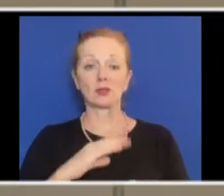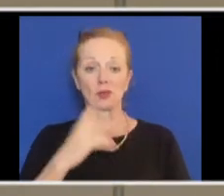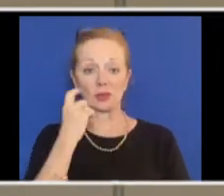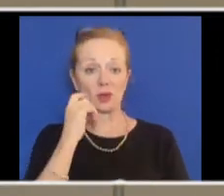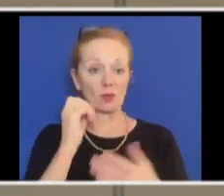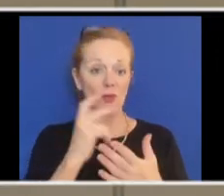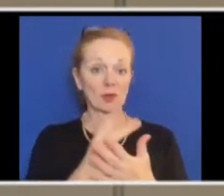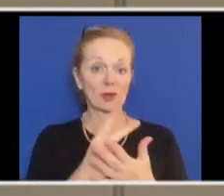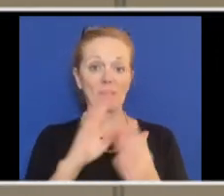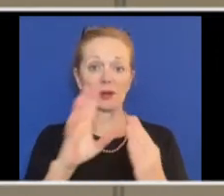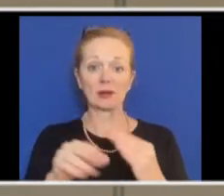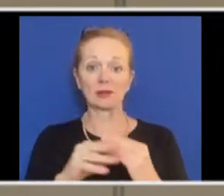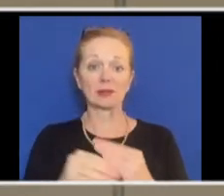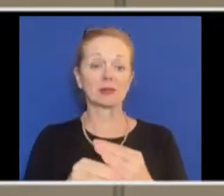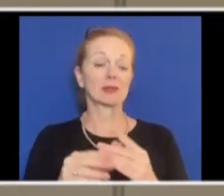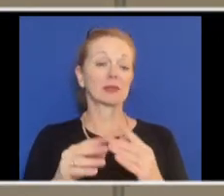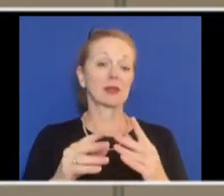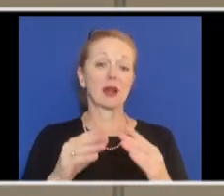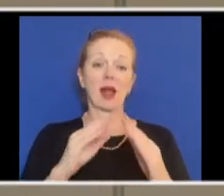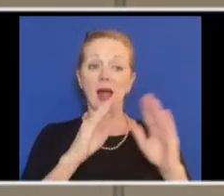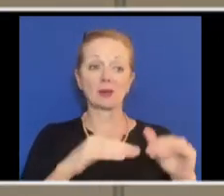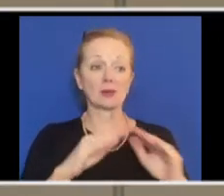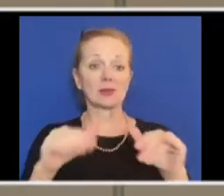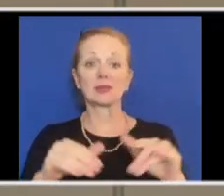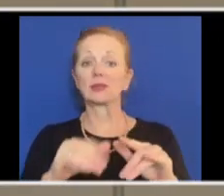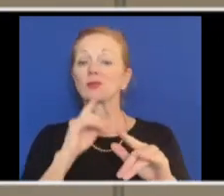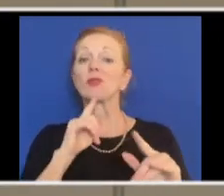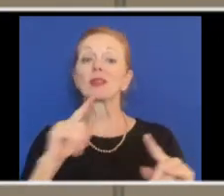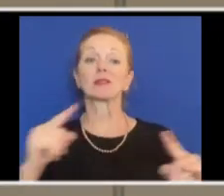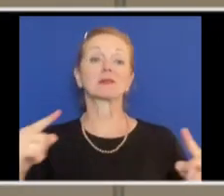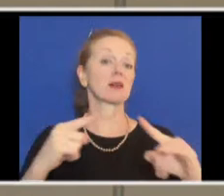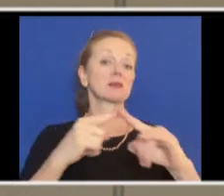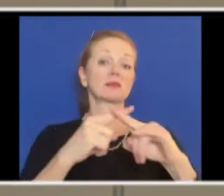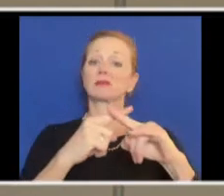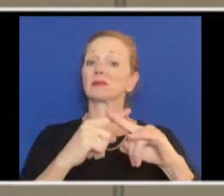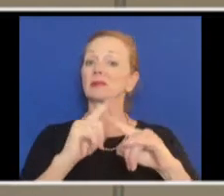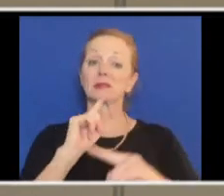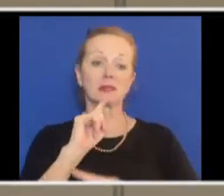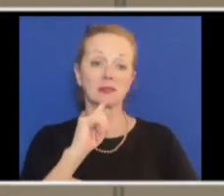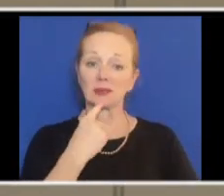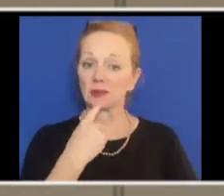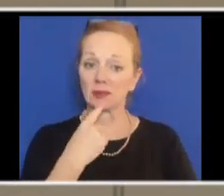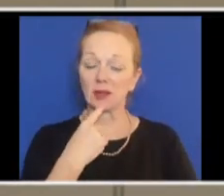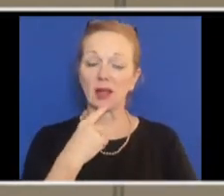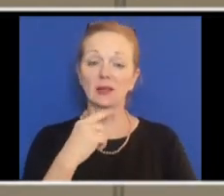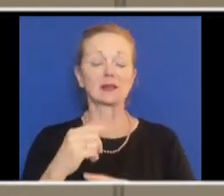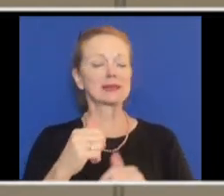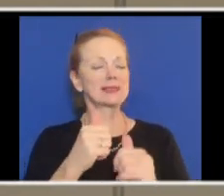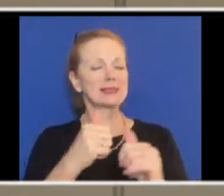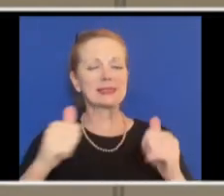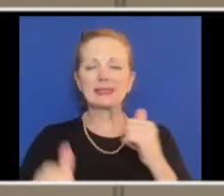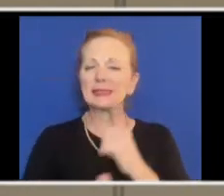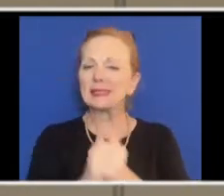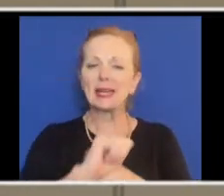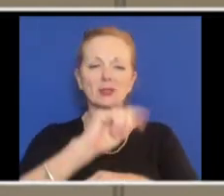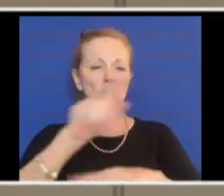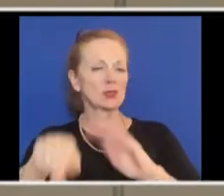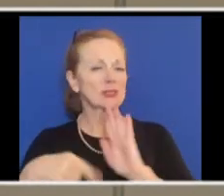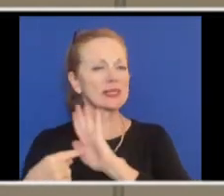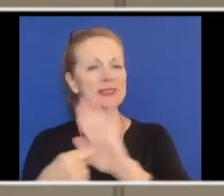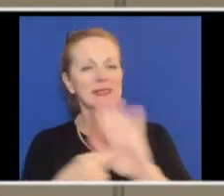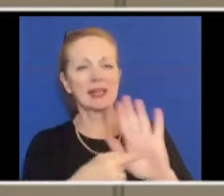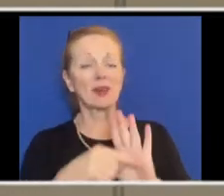approved additional density is highly contradictory I believe it will set a dangerous precedent for any additional